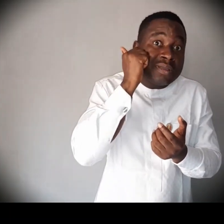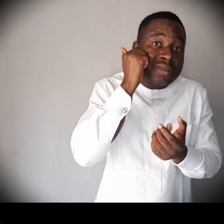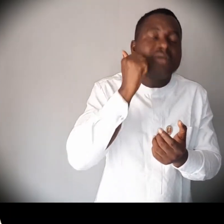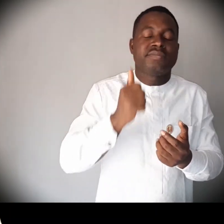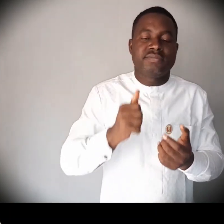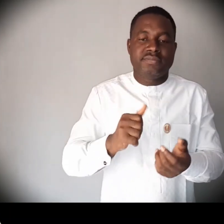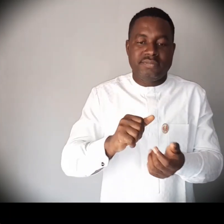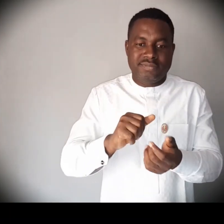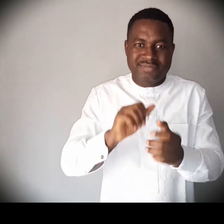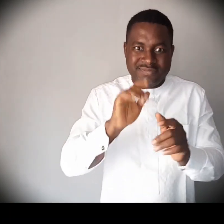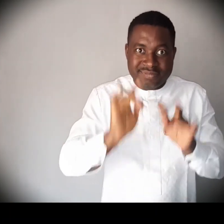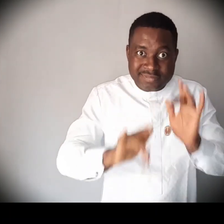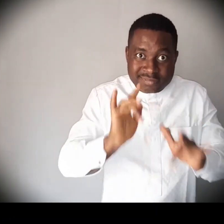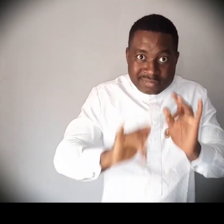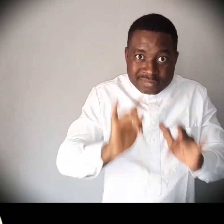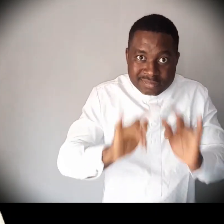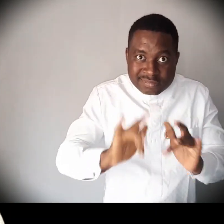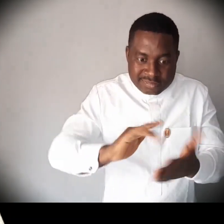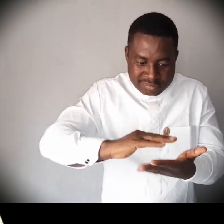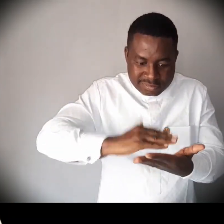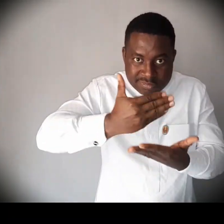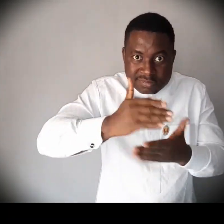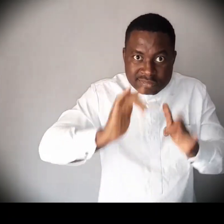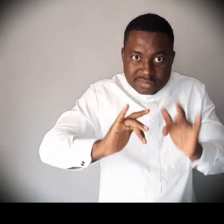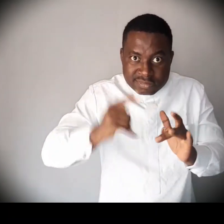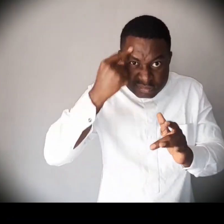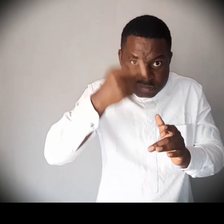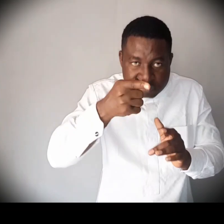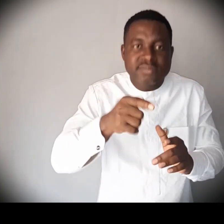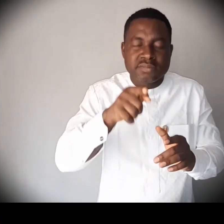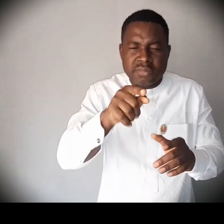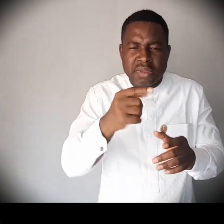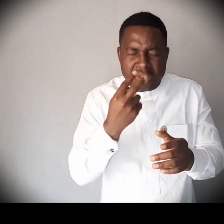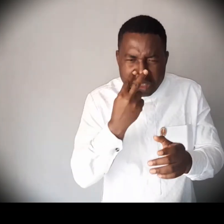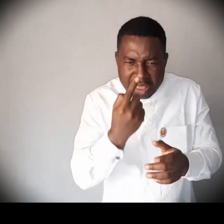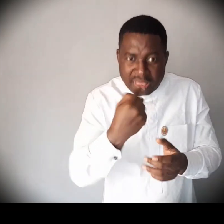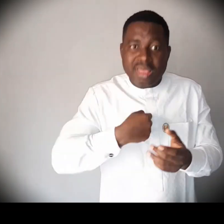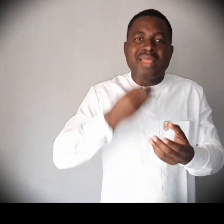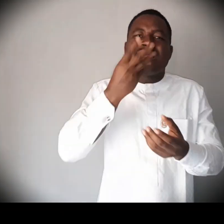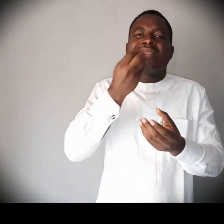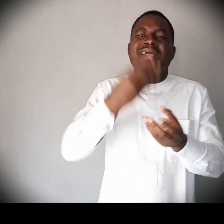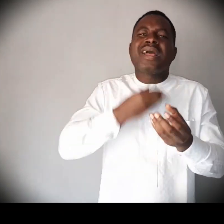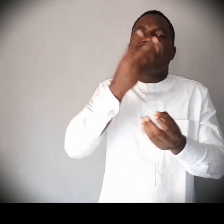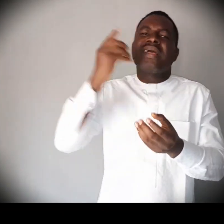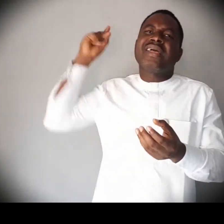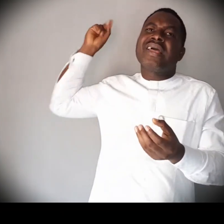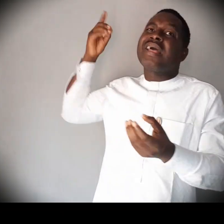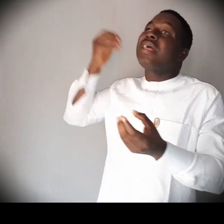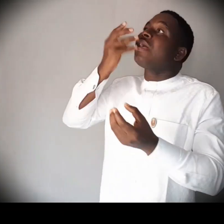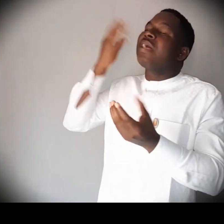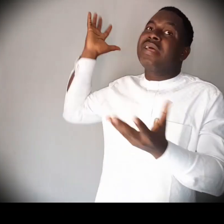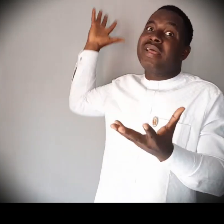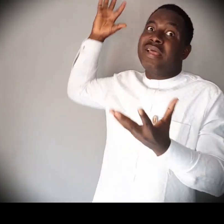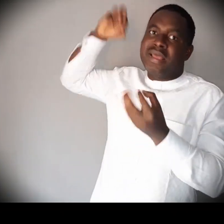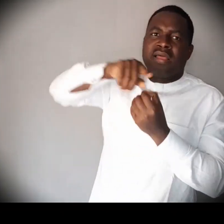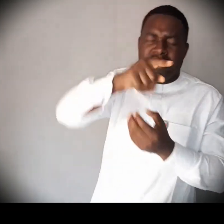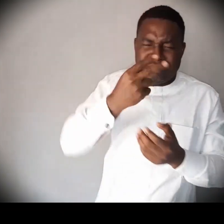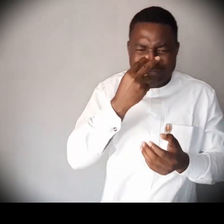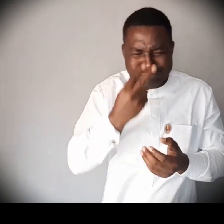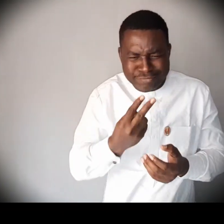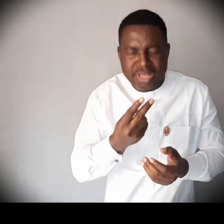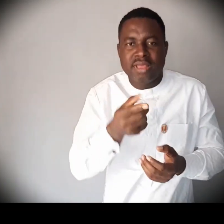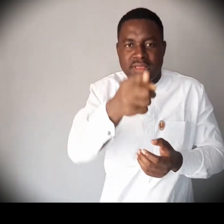is to help in the preservation of the indigenous signing systems of your local community.